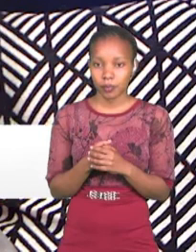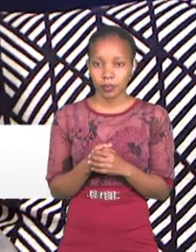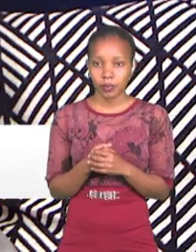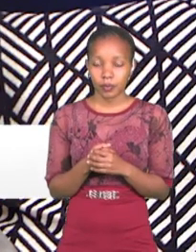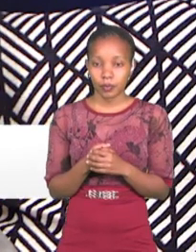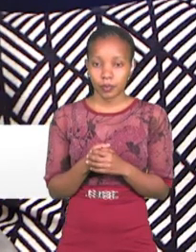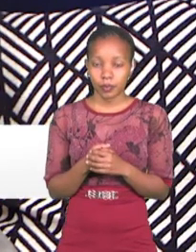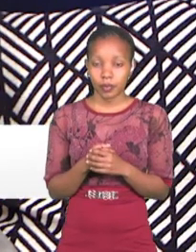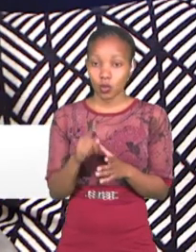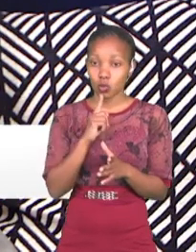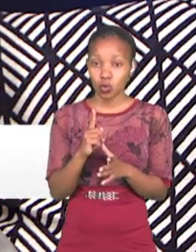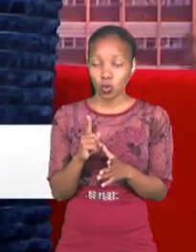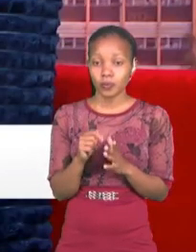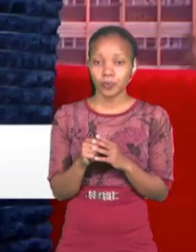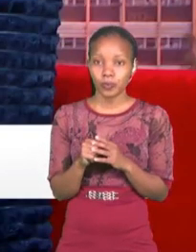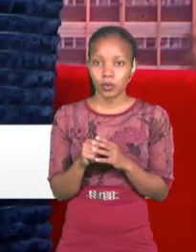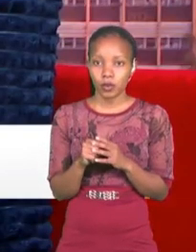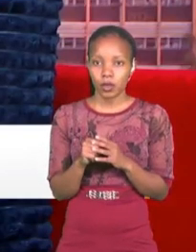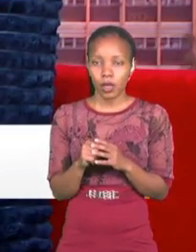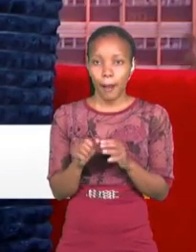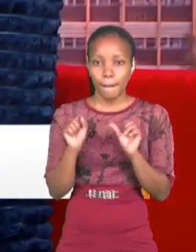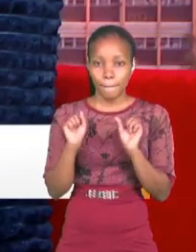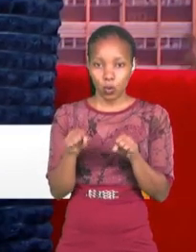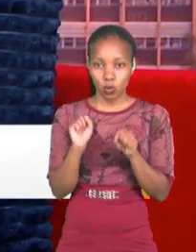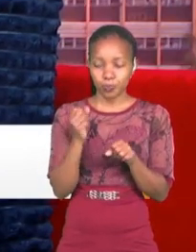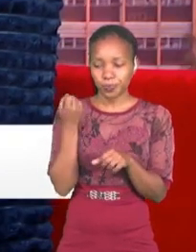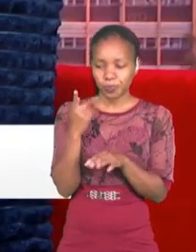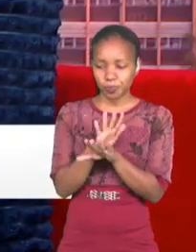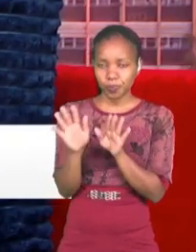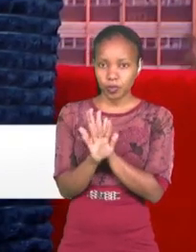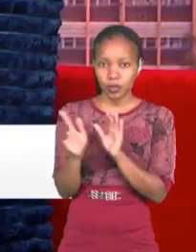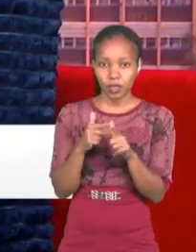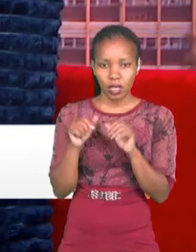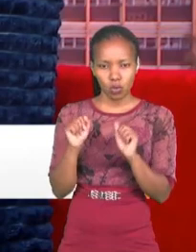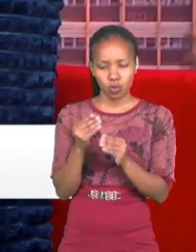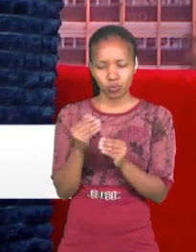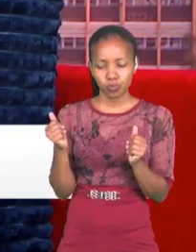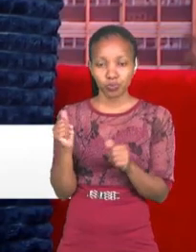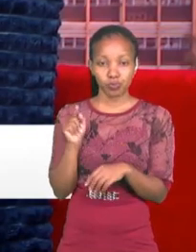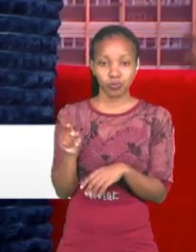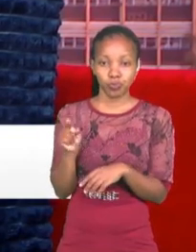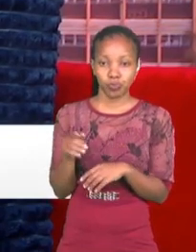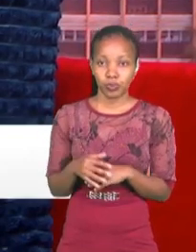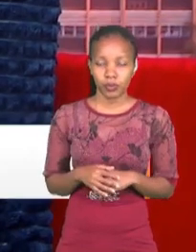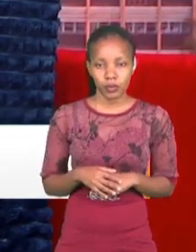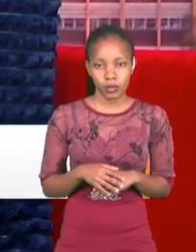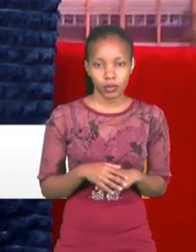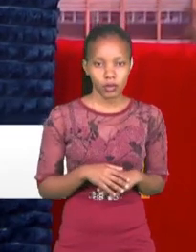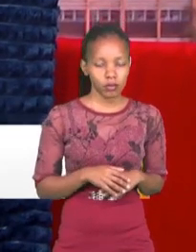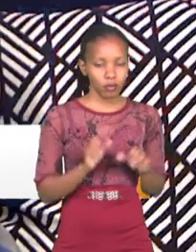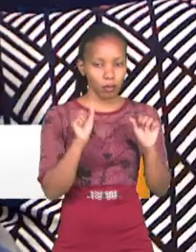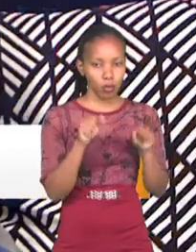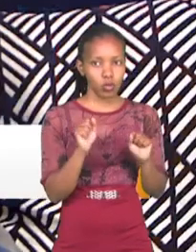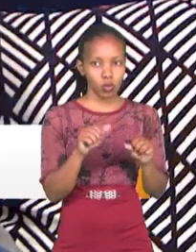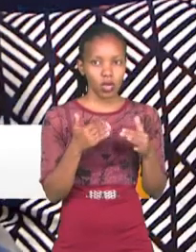children, so that they can stress these things, they can handle these things. Okay. Is there any possibility you can